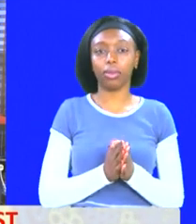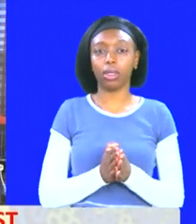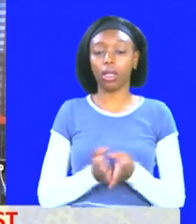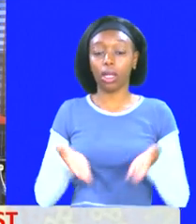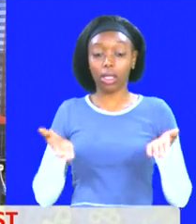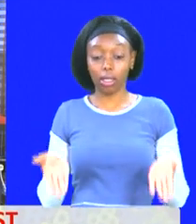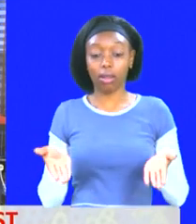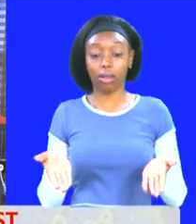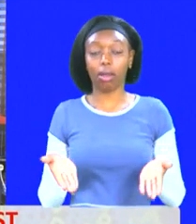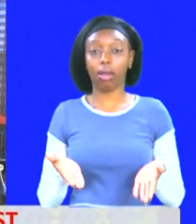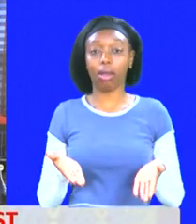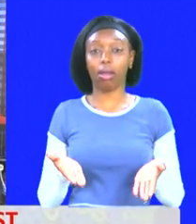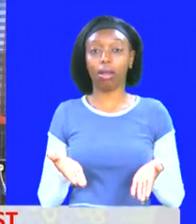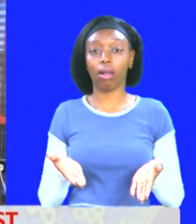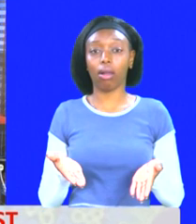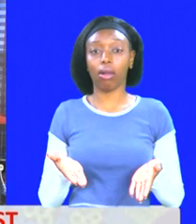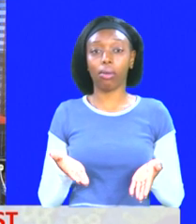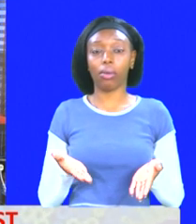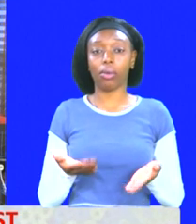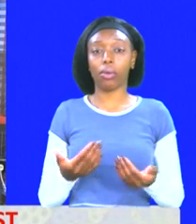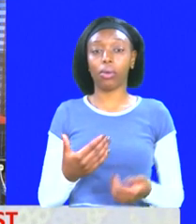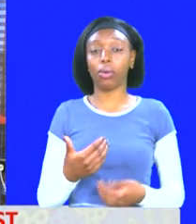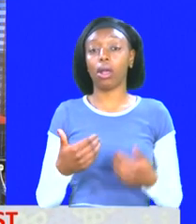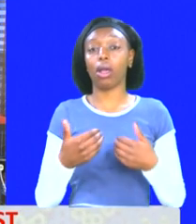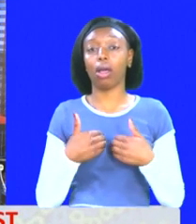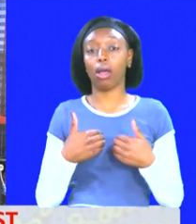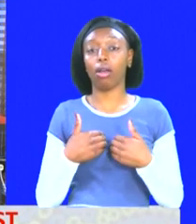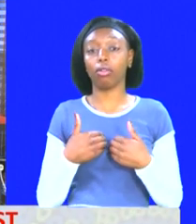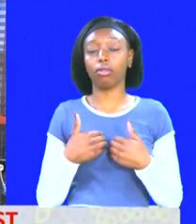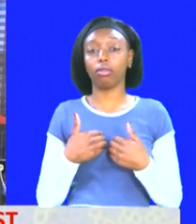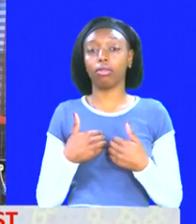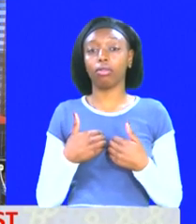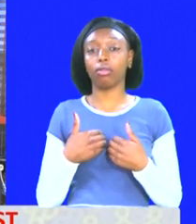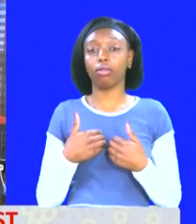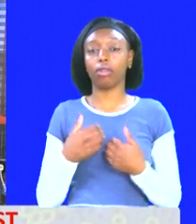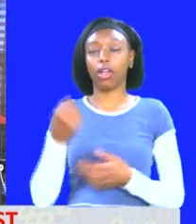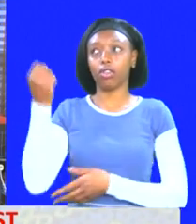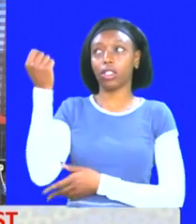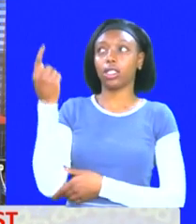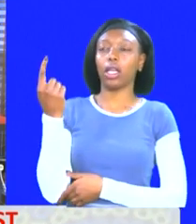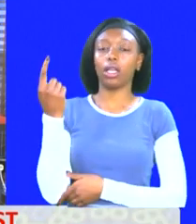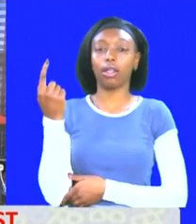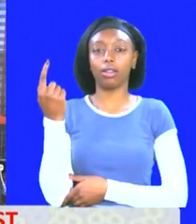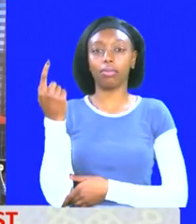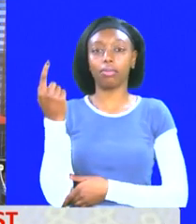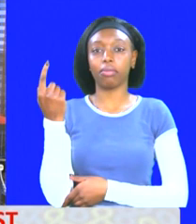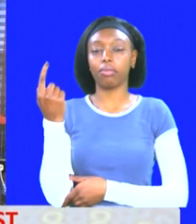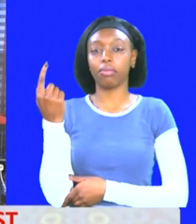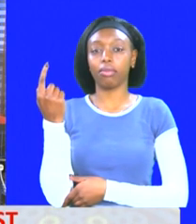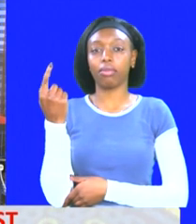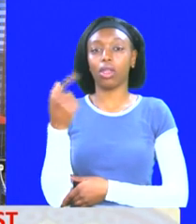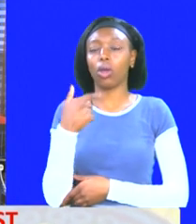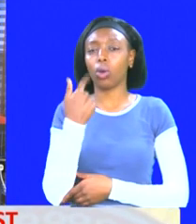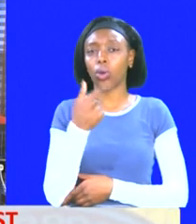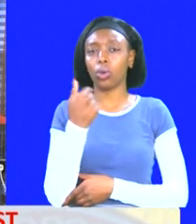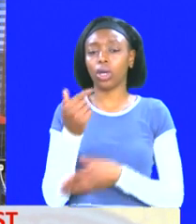guesses coming and don't overthink. We have this star. This stars are my touch, my garden sana tafadhali. So you can